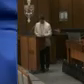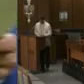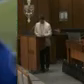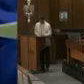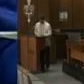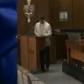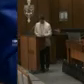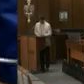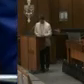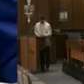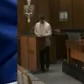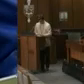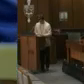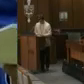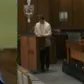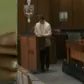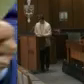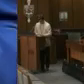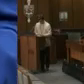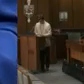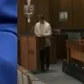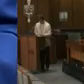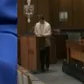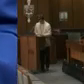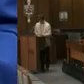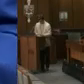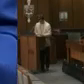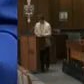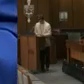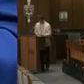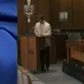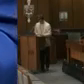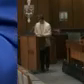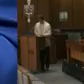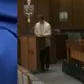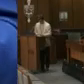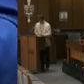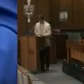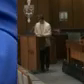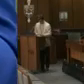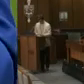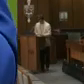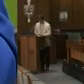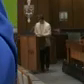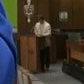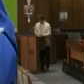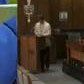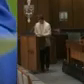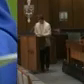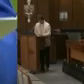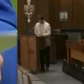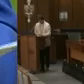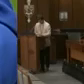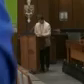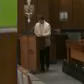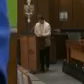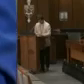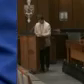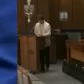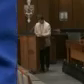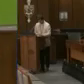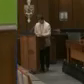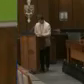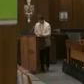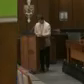be lacking HR. Where has this urgent emergency gone? How come the government is refusing to